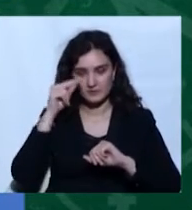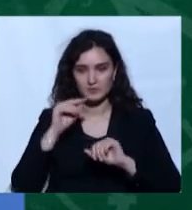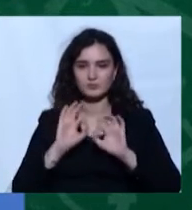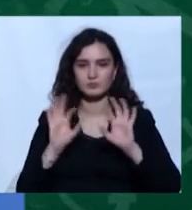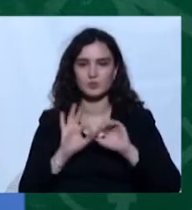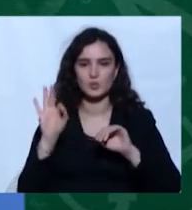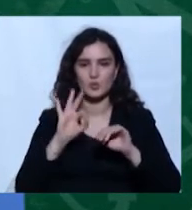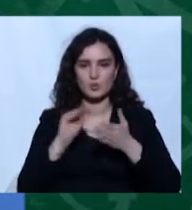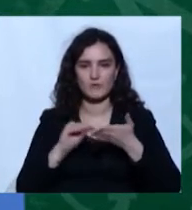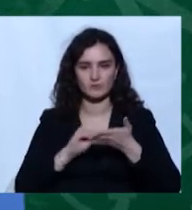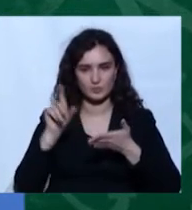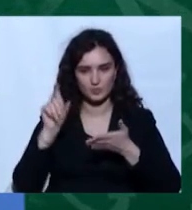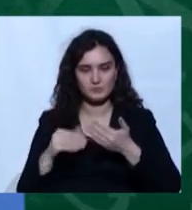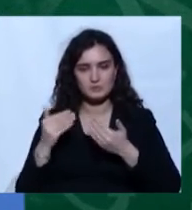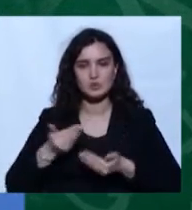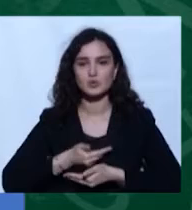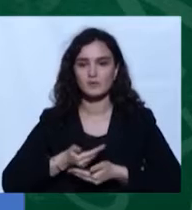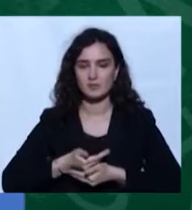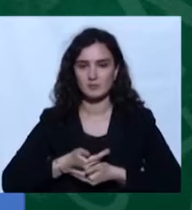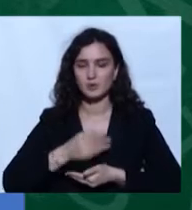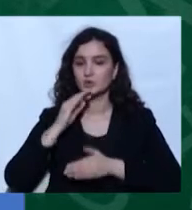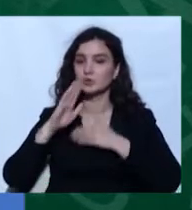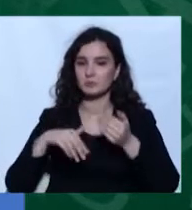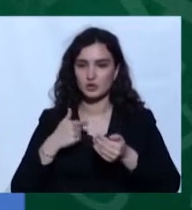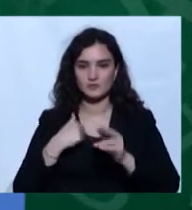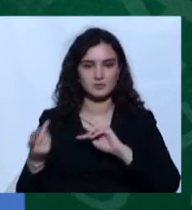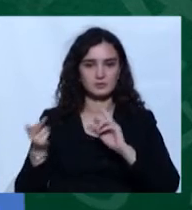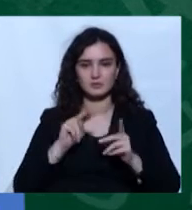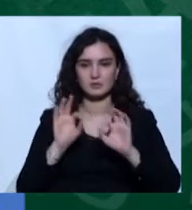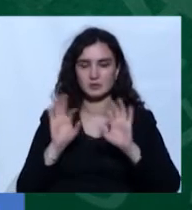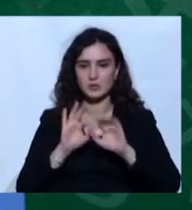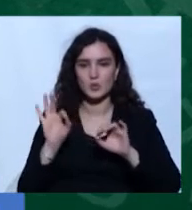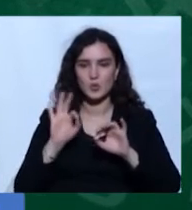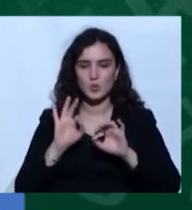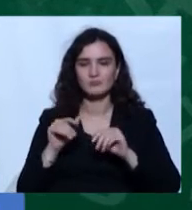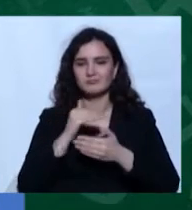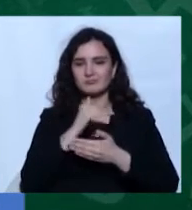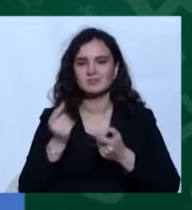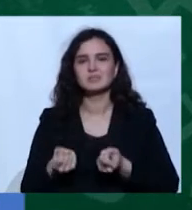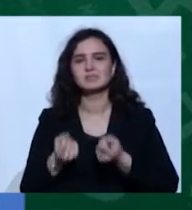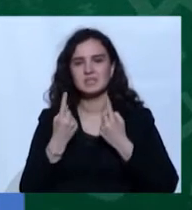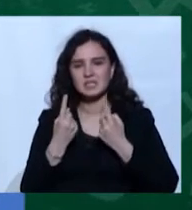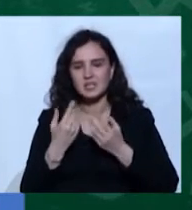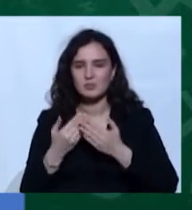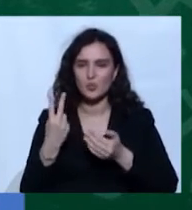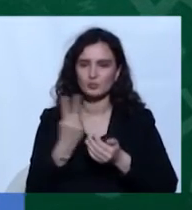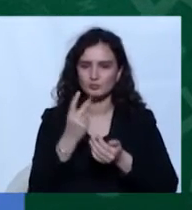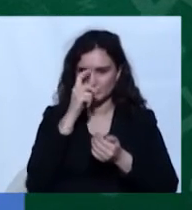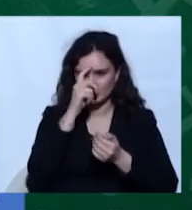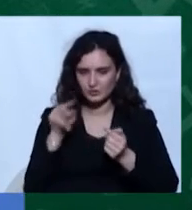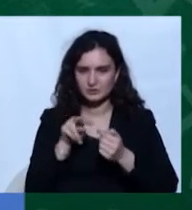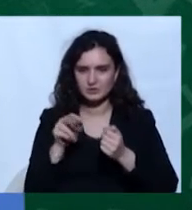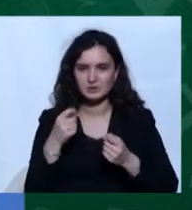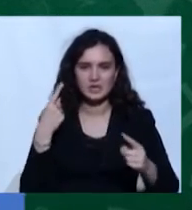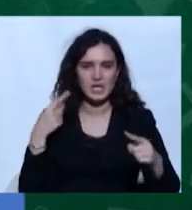the author and his life. Then we moved on to the summary about how these two boys from very